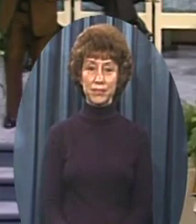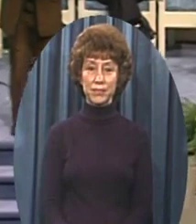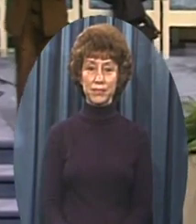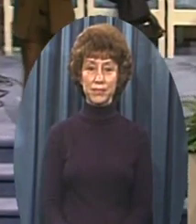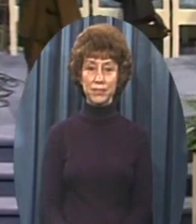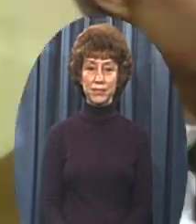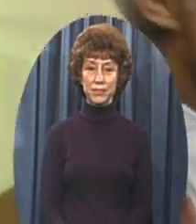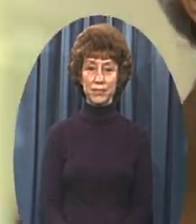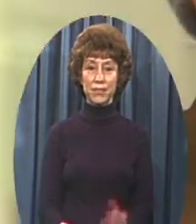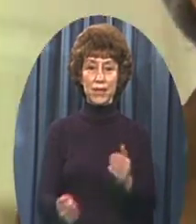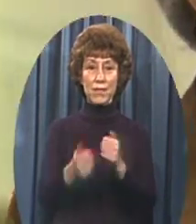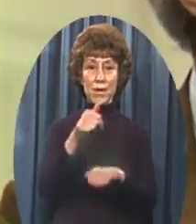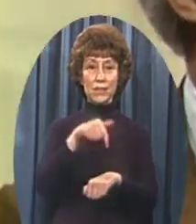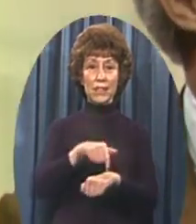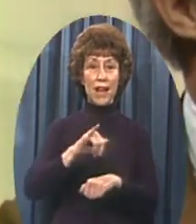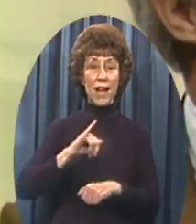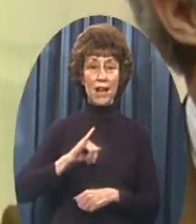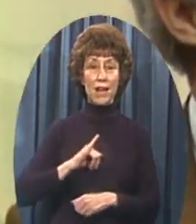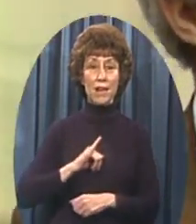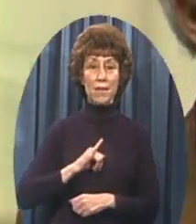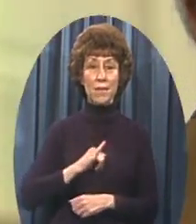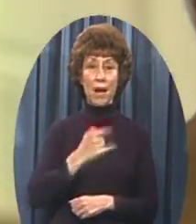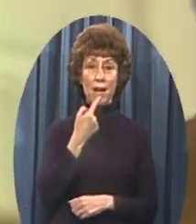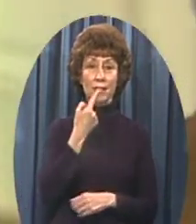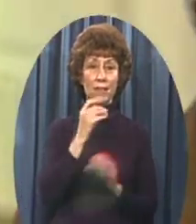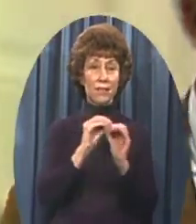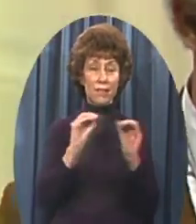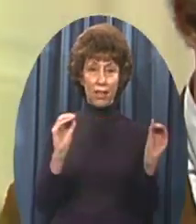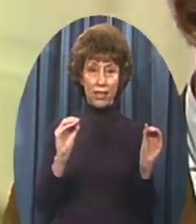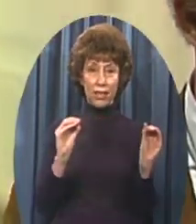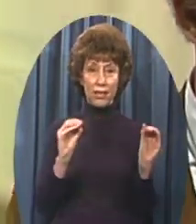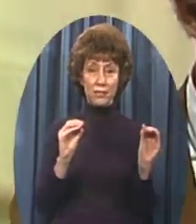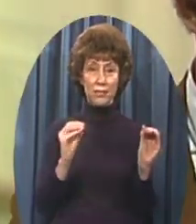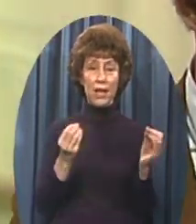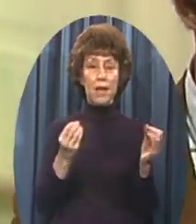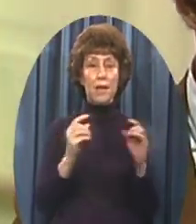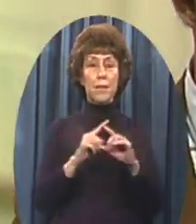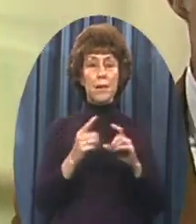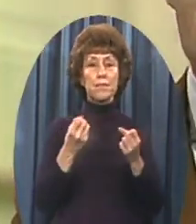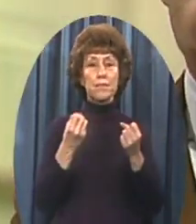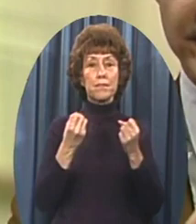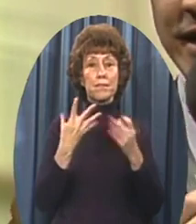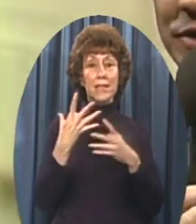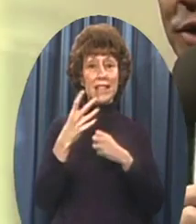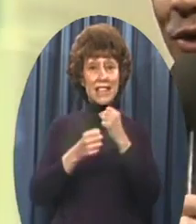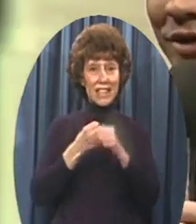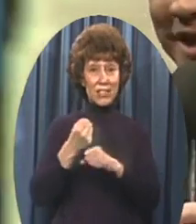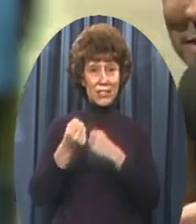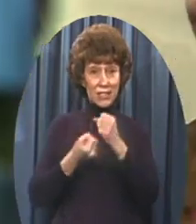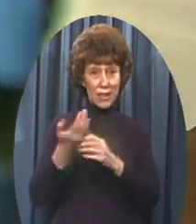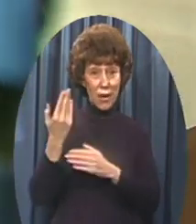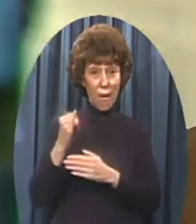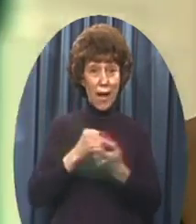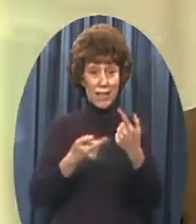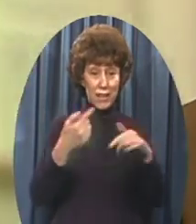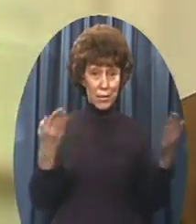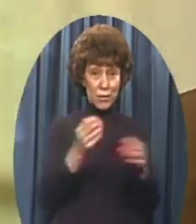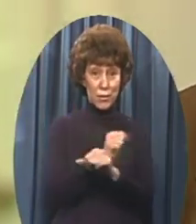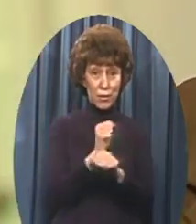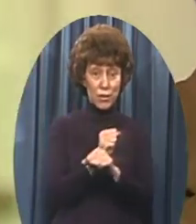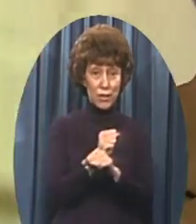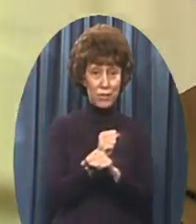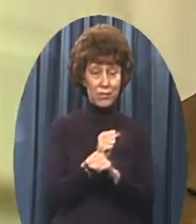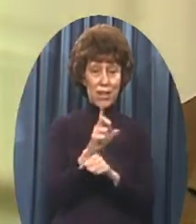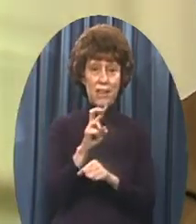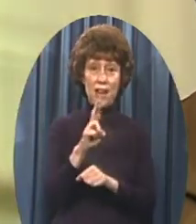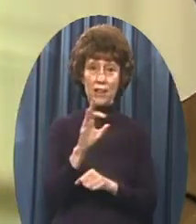Normally, I don't say anything. Many years ago when I came to work with Dr. Falwell, he says, you sing and I'll talk, and that's the way it's been most of the